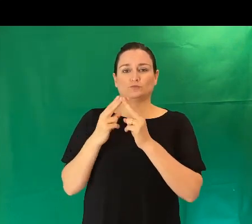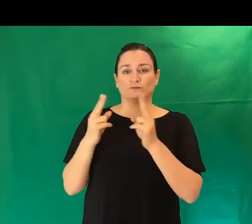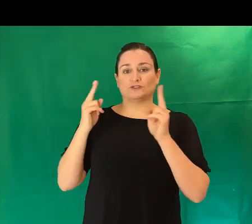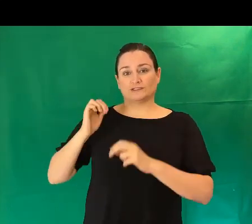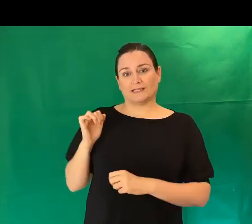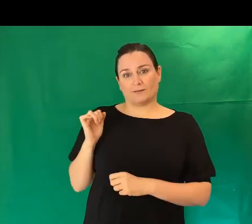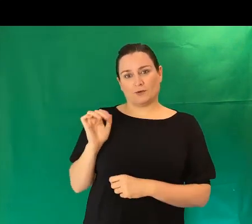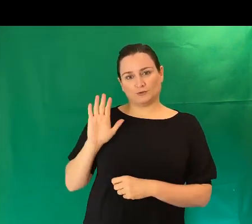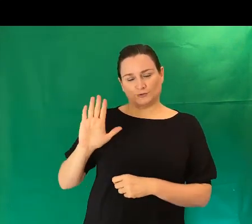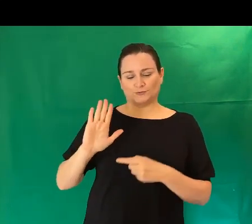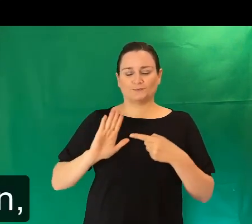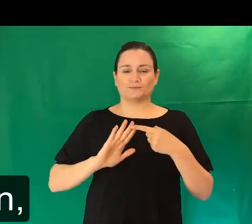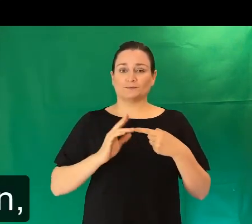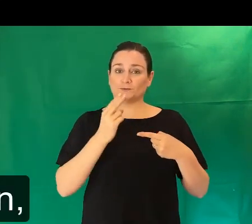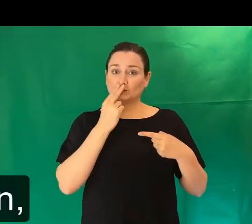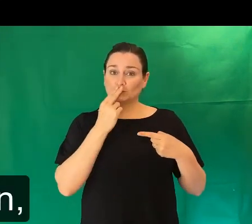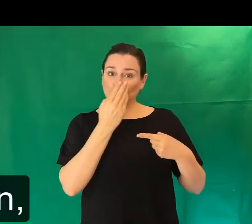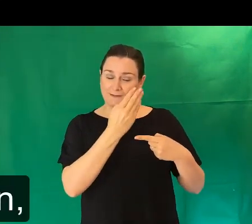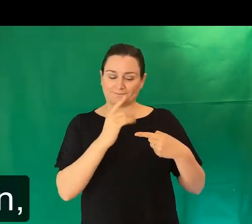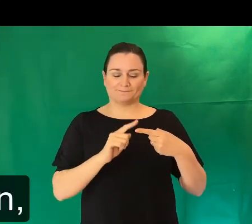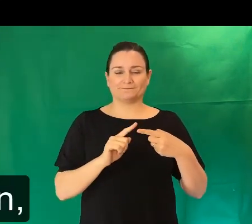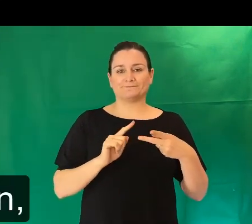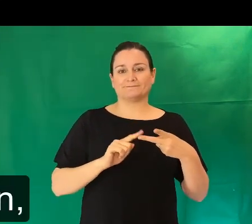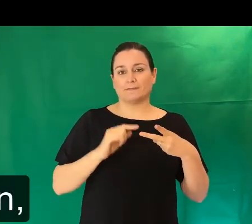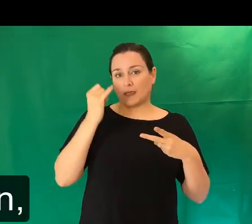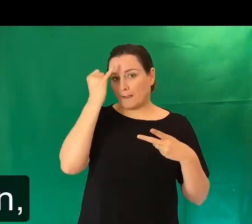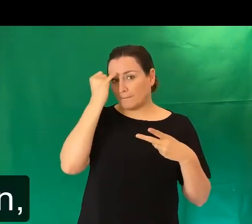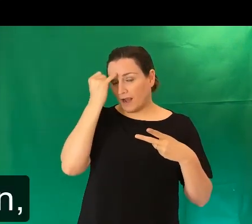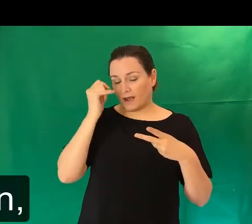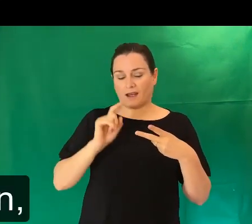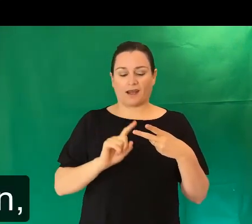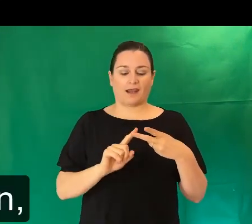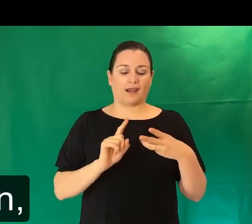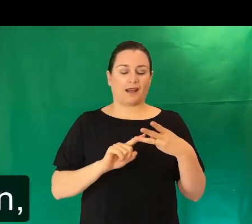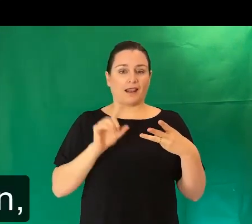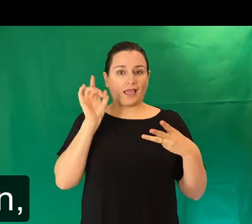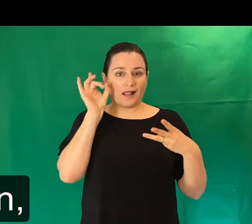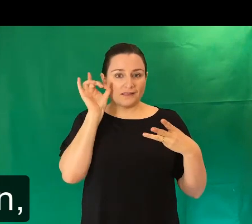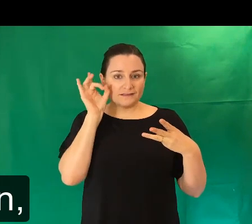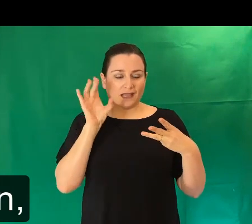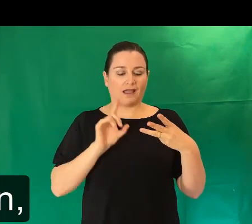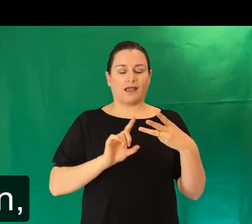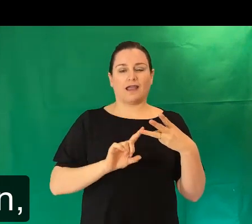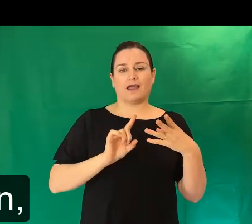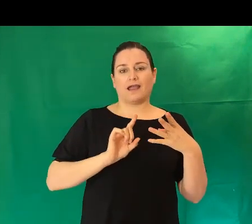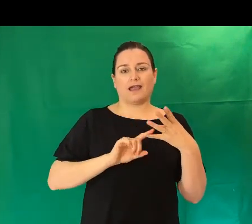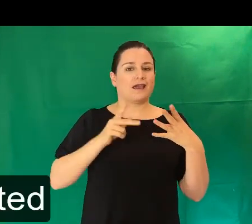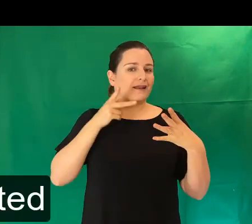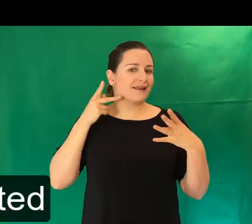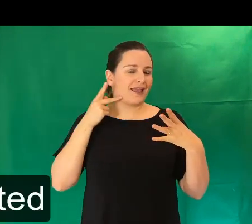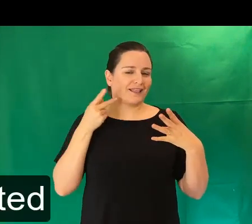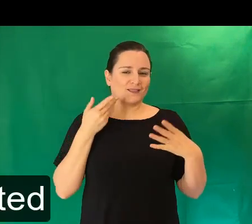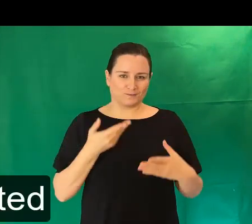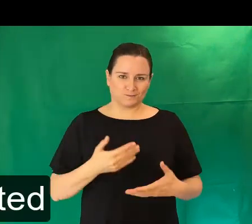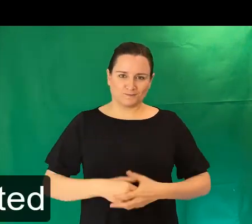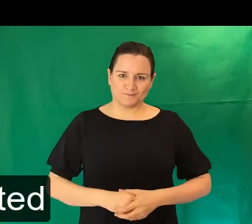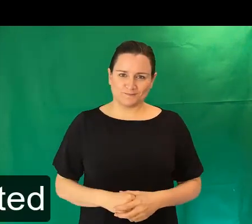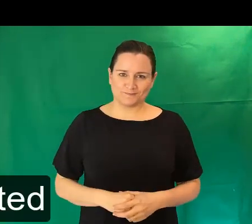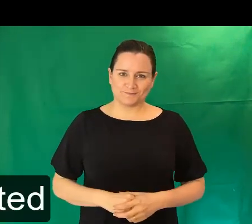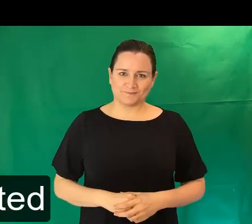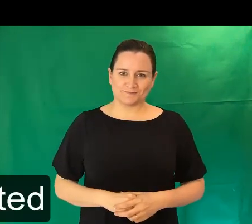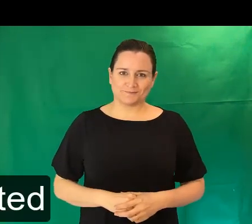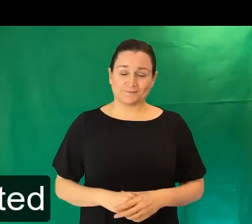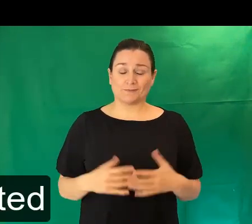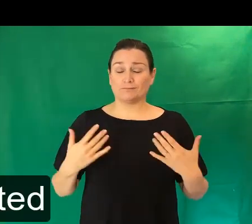Stellenbosch: Susan Yana, Imran Bodalaji, Ilse Aron, and Kate